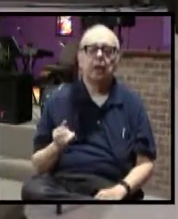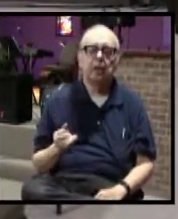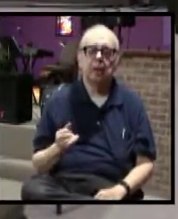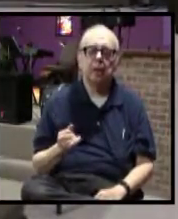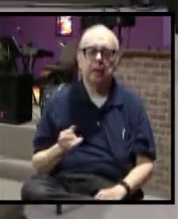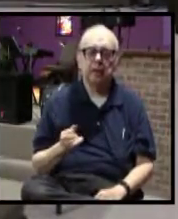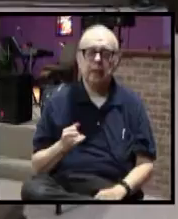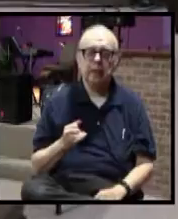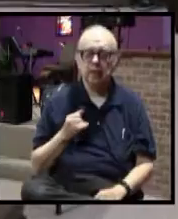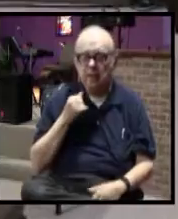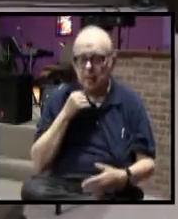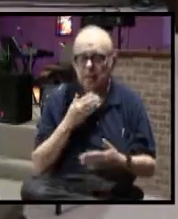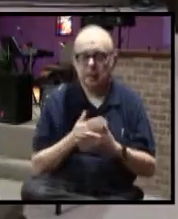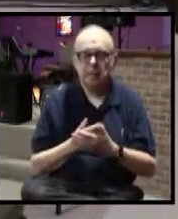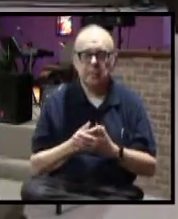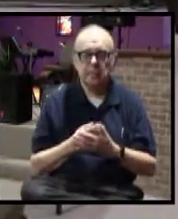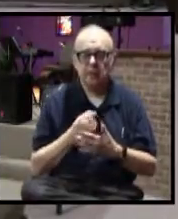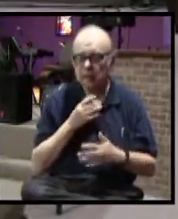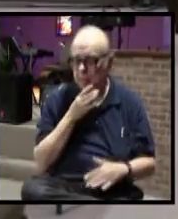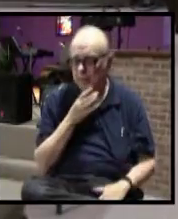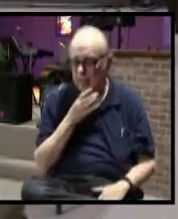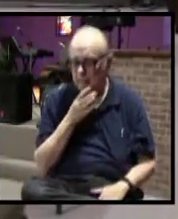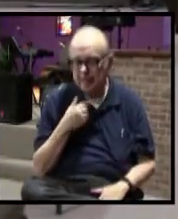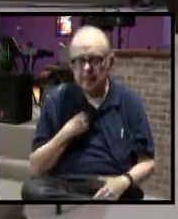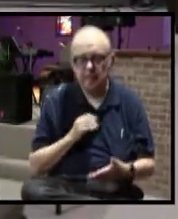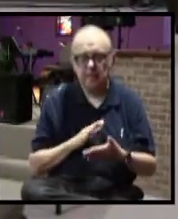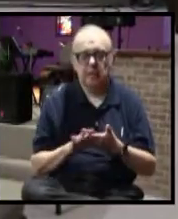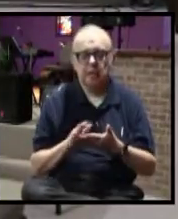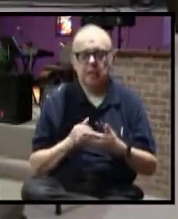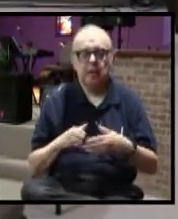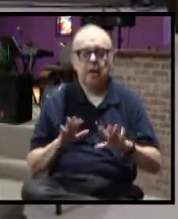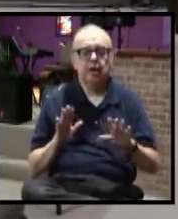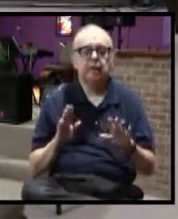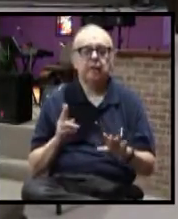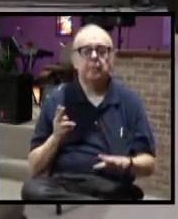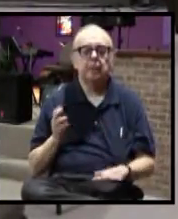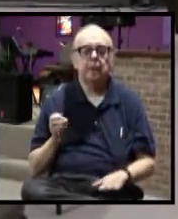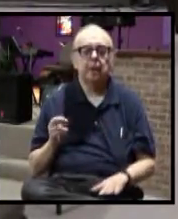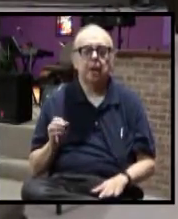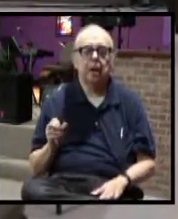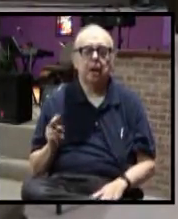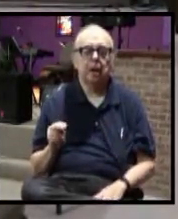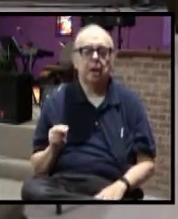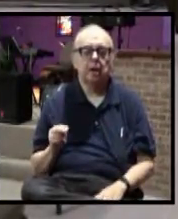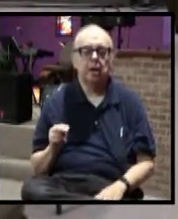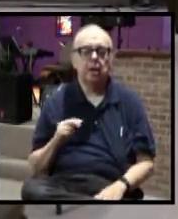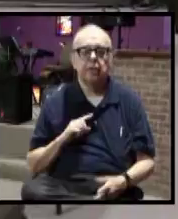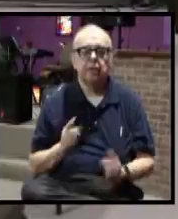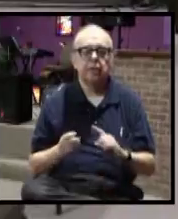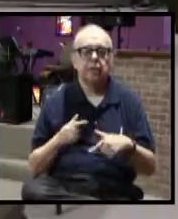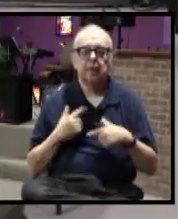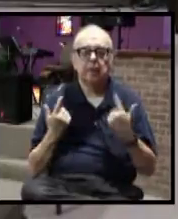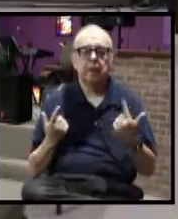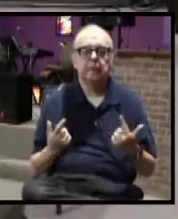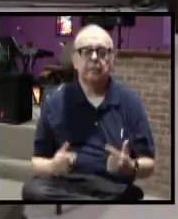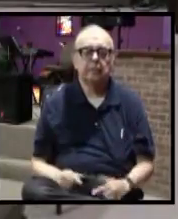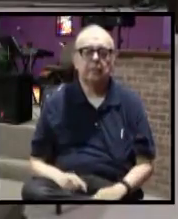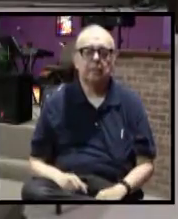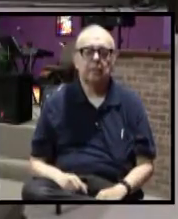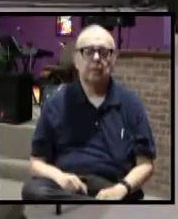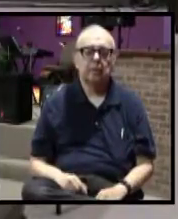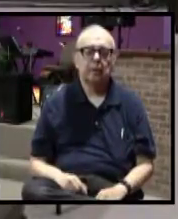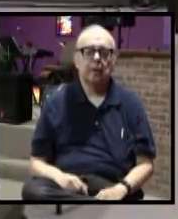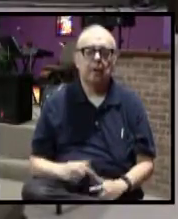Because the night before she had told her mom. I'm clean. I've given up the heroin. I'm changing my life.